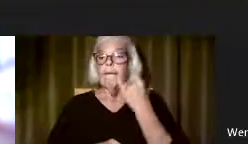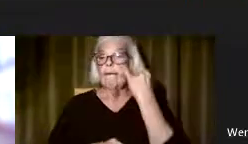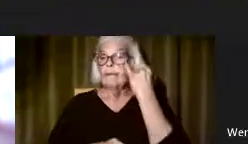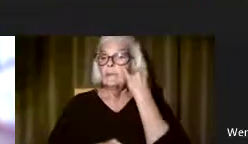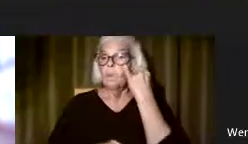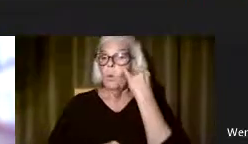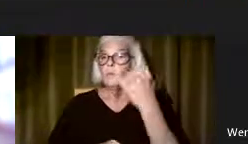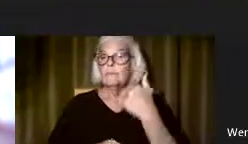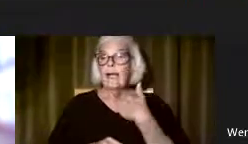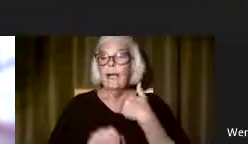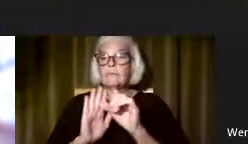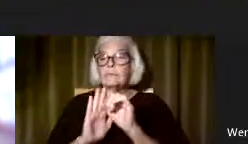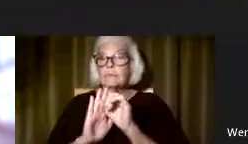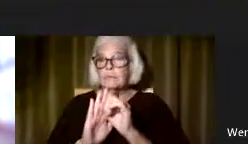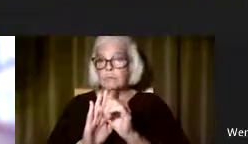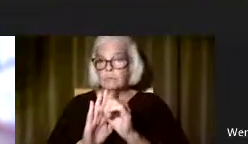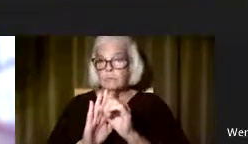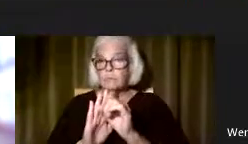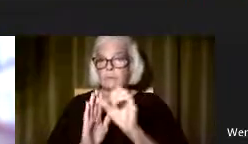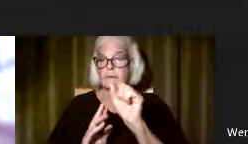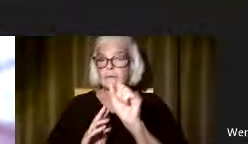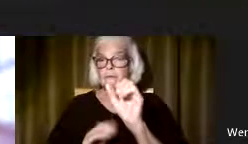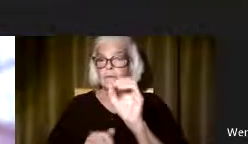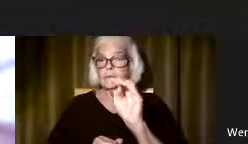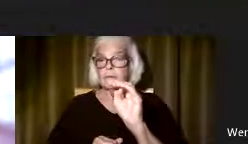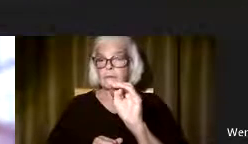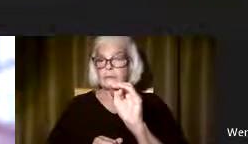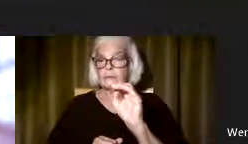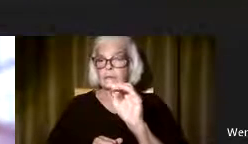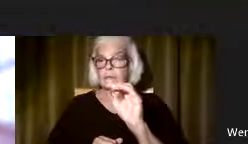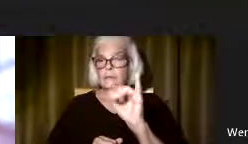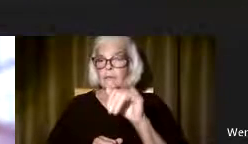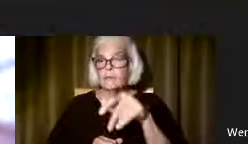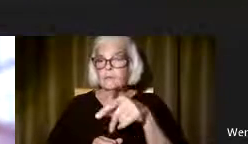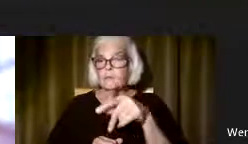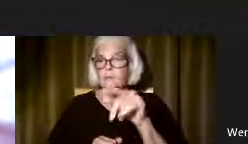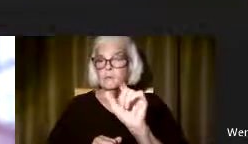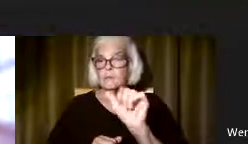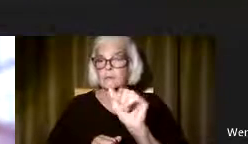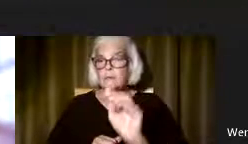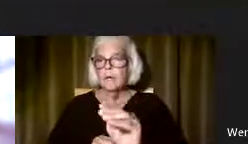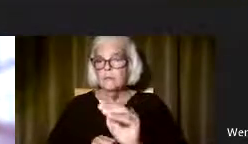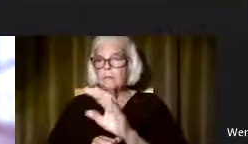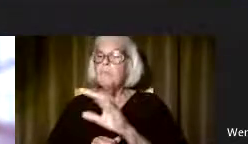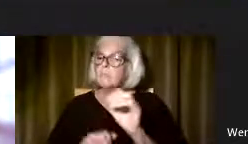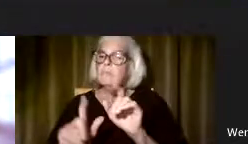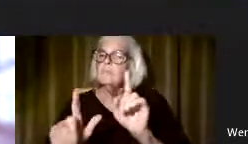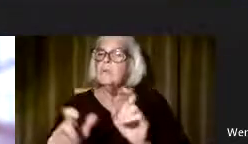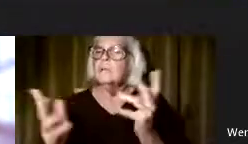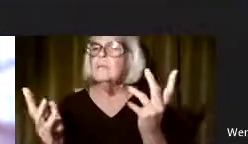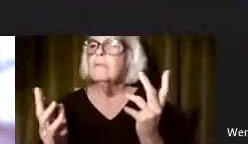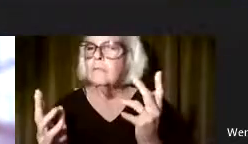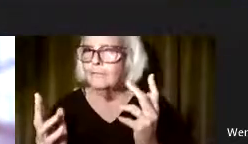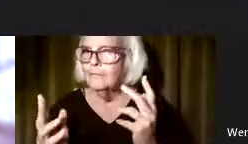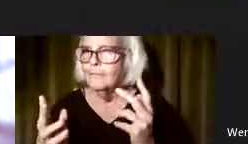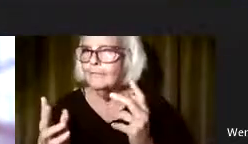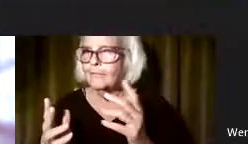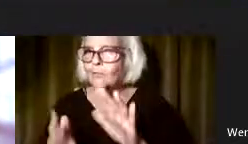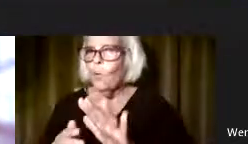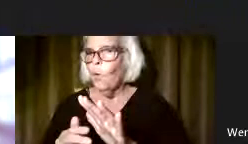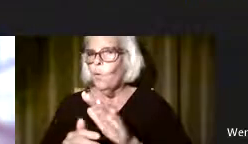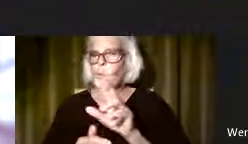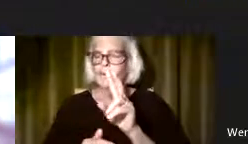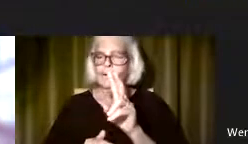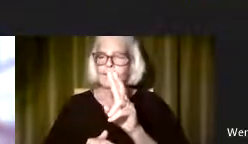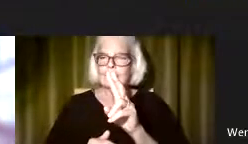the recommendation, like other viral respiratory diseases, but we're not quite there. We gotta be cautious